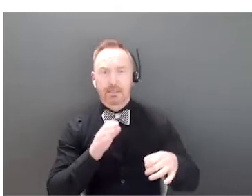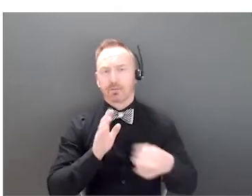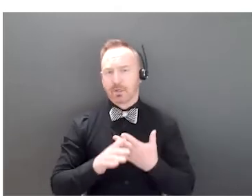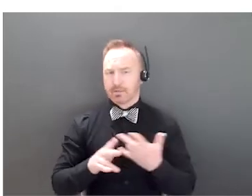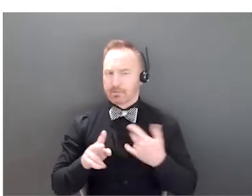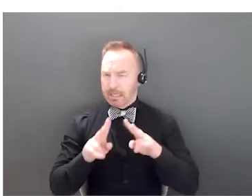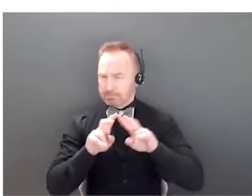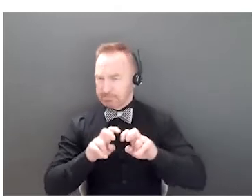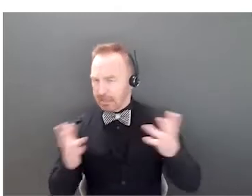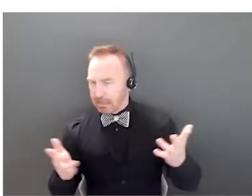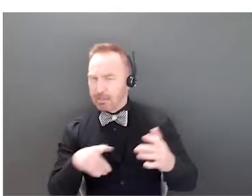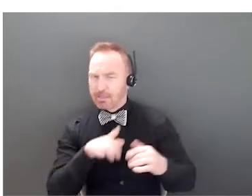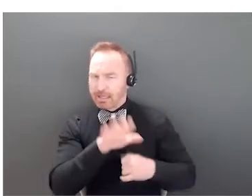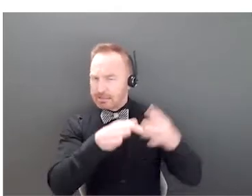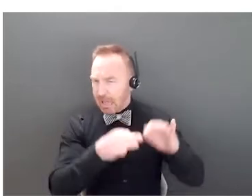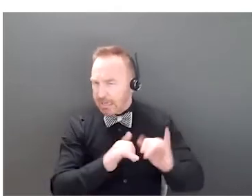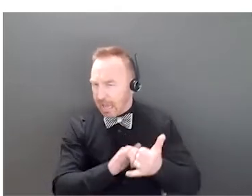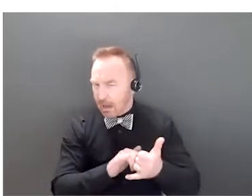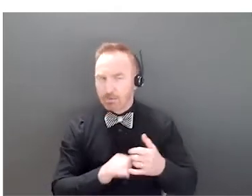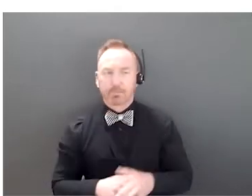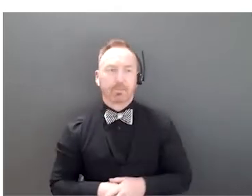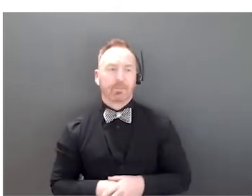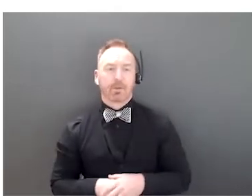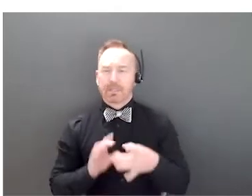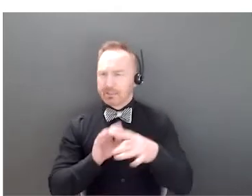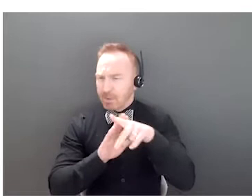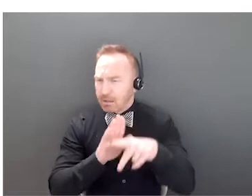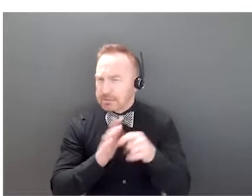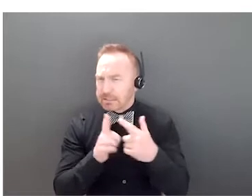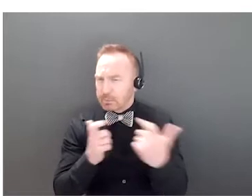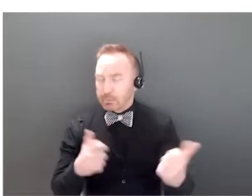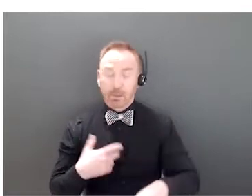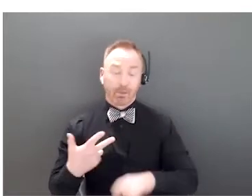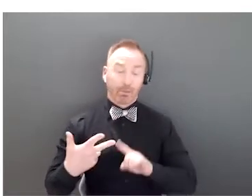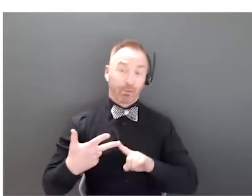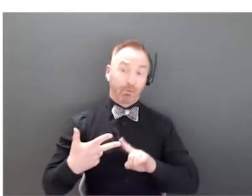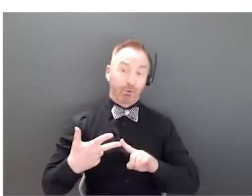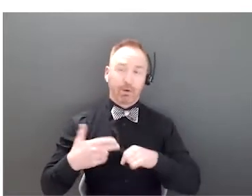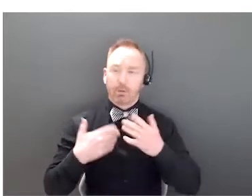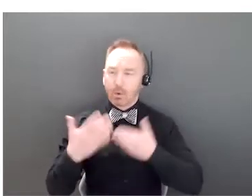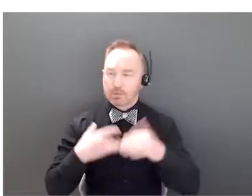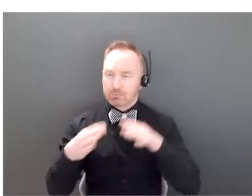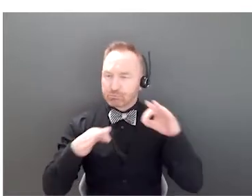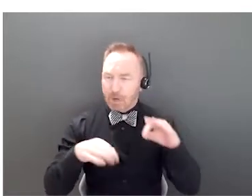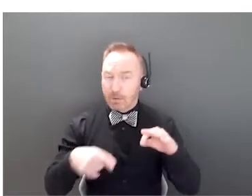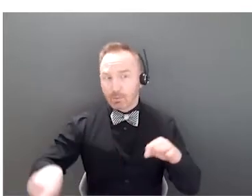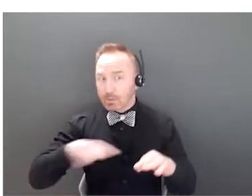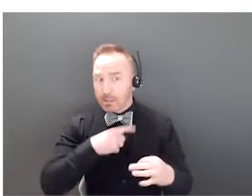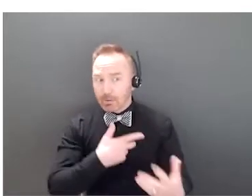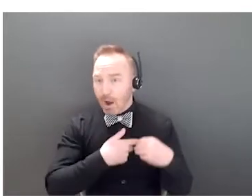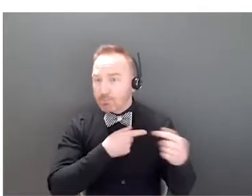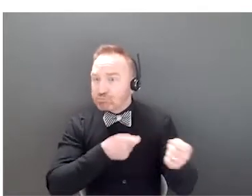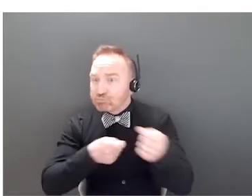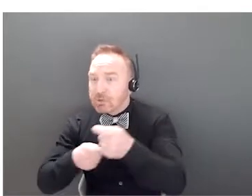leaders. And third, we're going to describe a process in which we are engaged in, where we're trying to generate